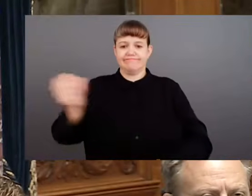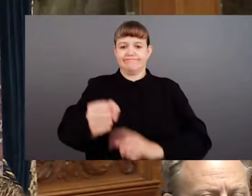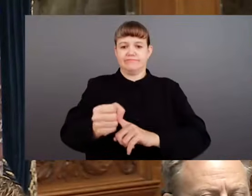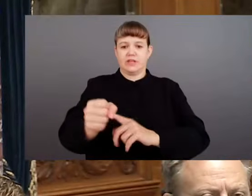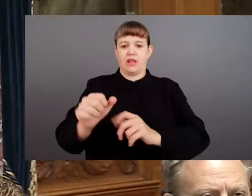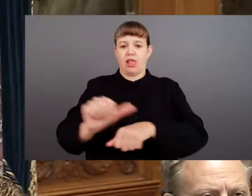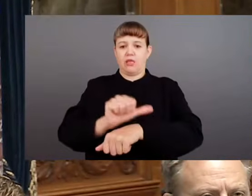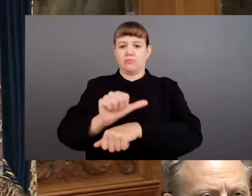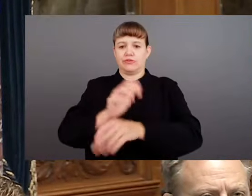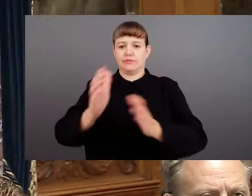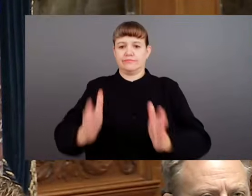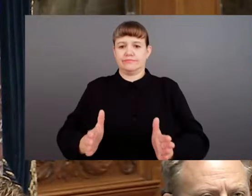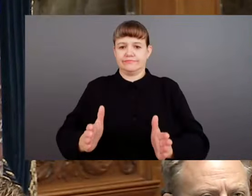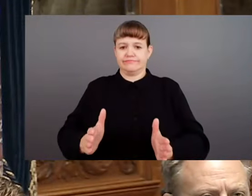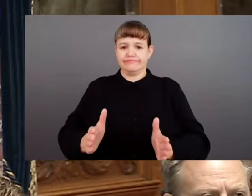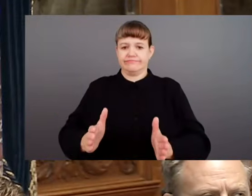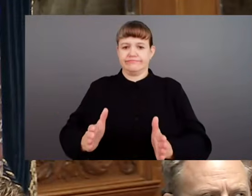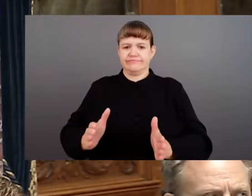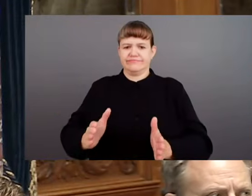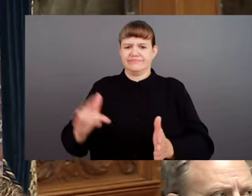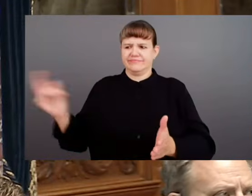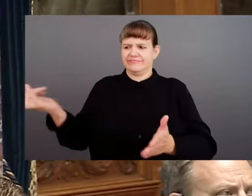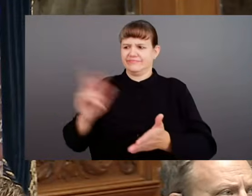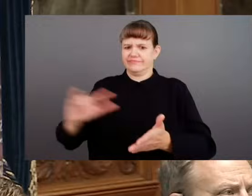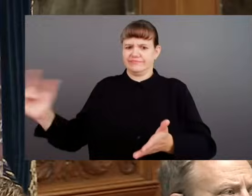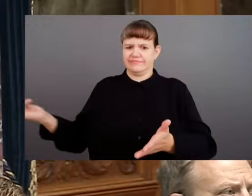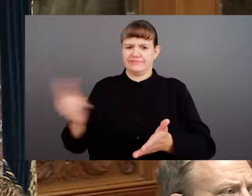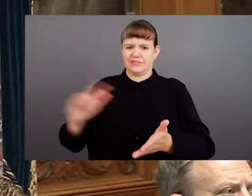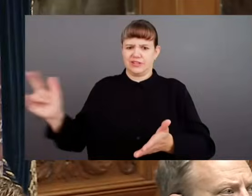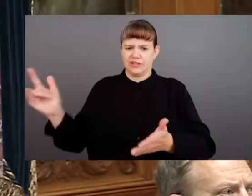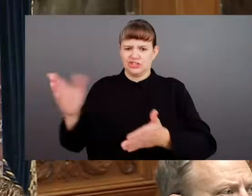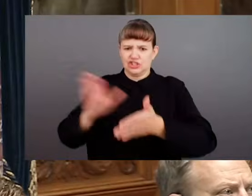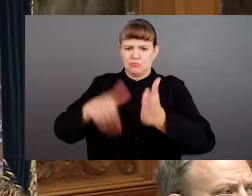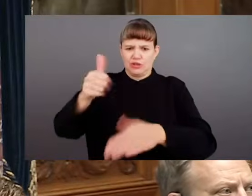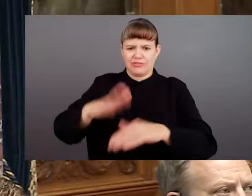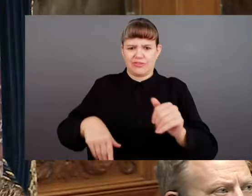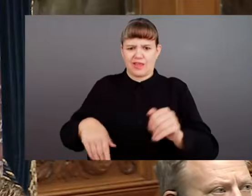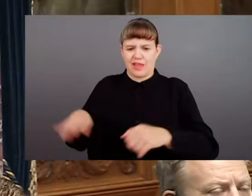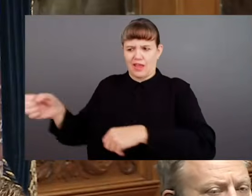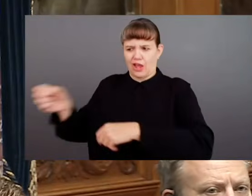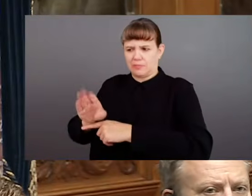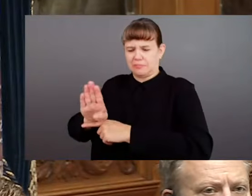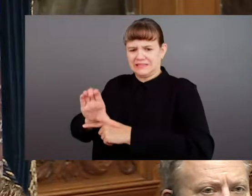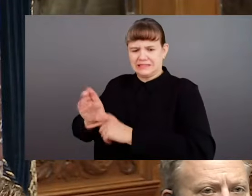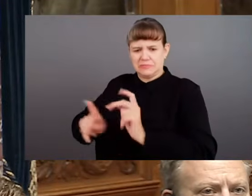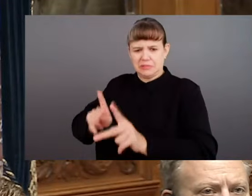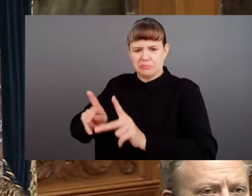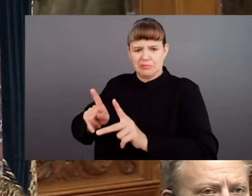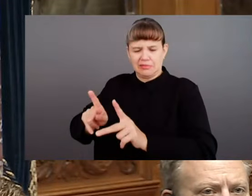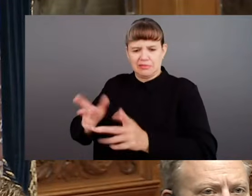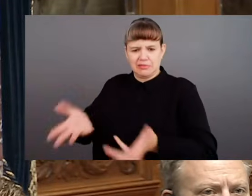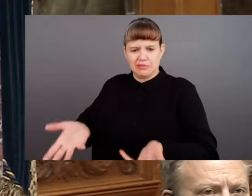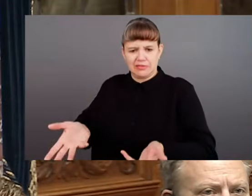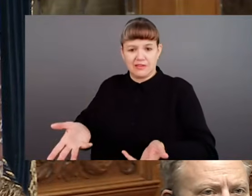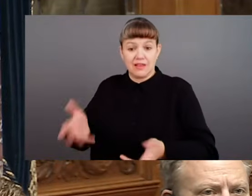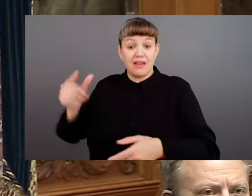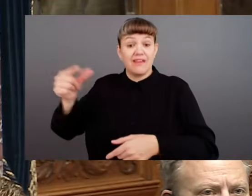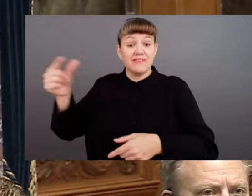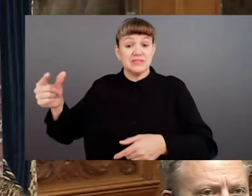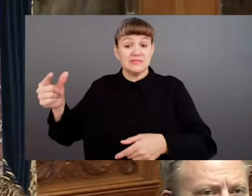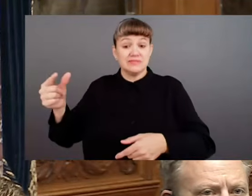years, including in a major 2018 report, but this government shut them down. after an abrupt meeting in